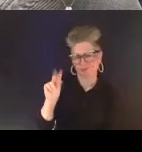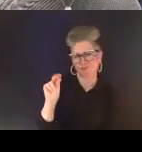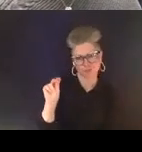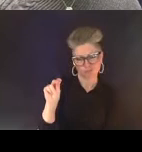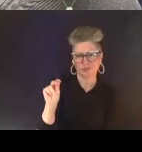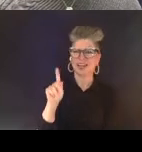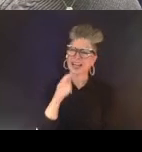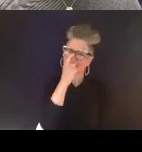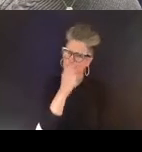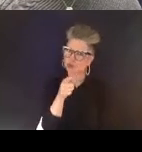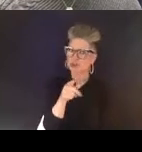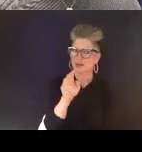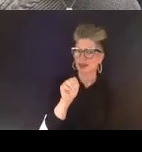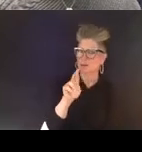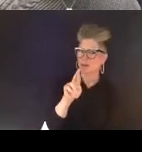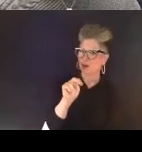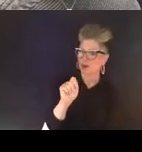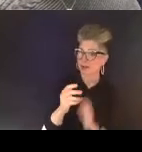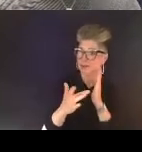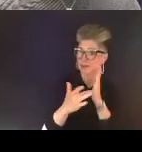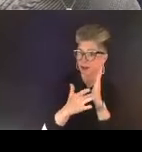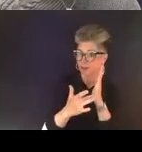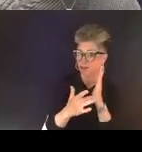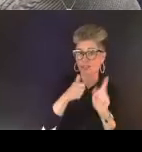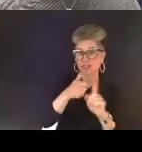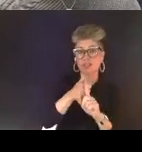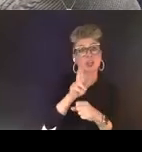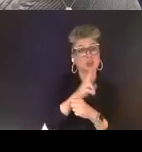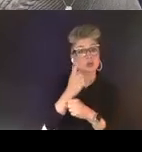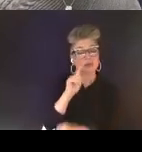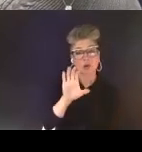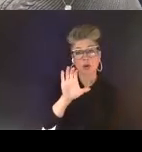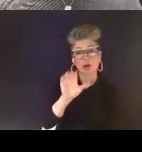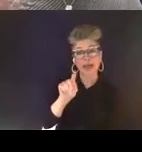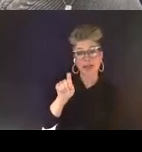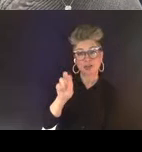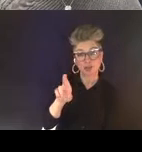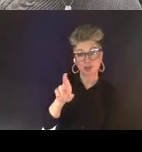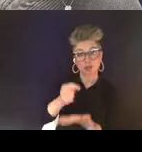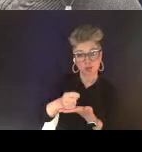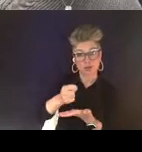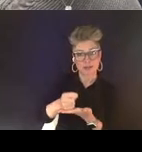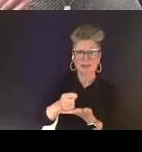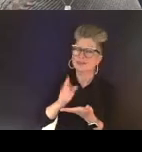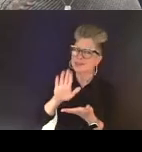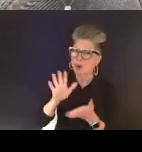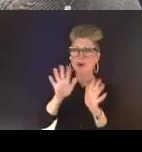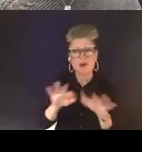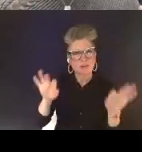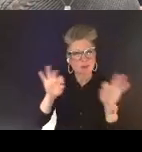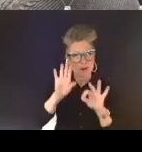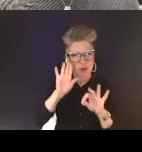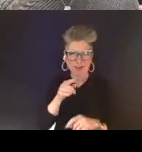this mRNA technology has actually been used in cancer treatment. And so it's important to realize that this isn't